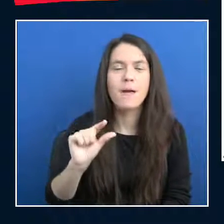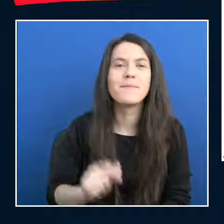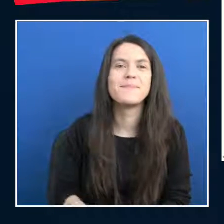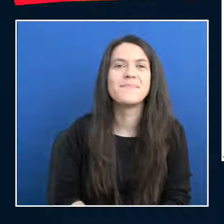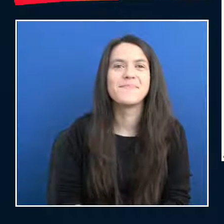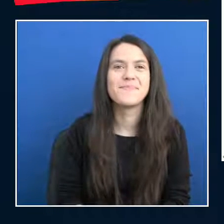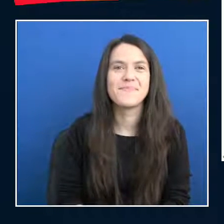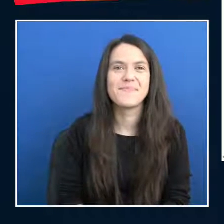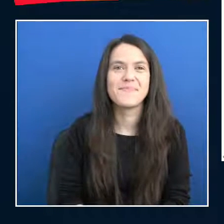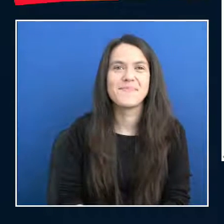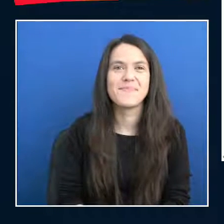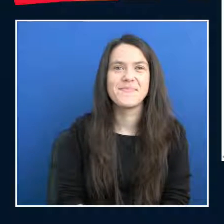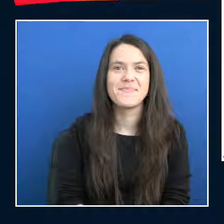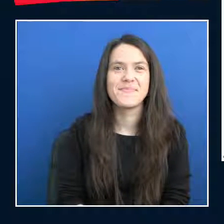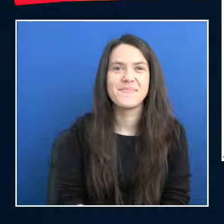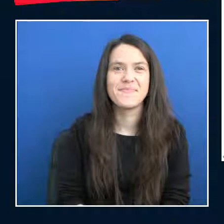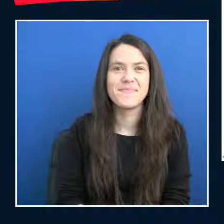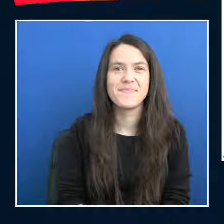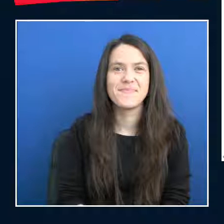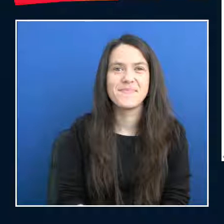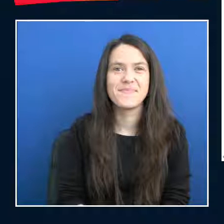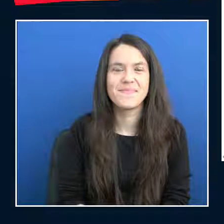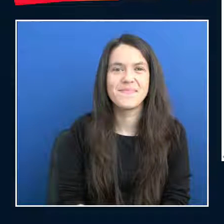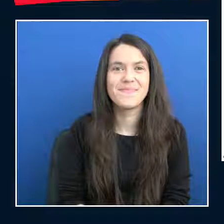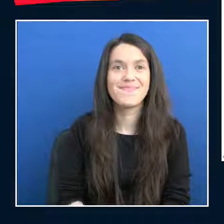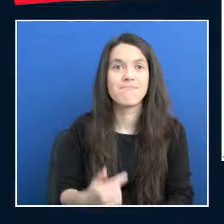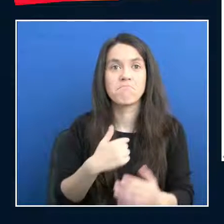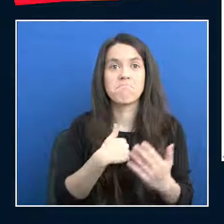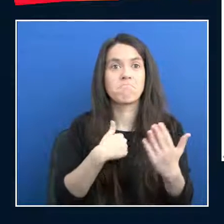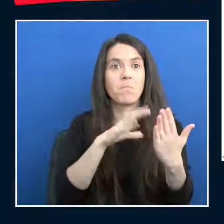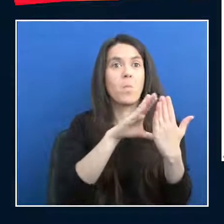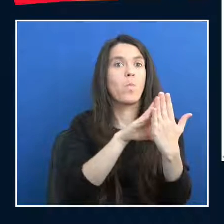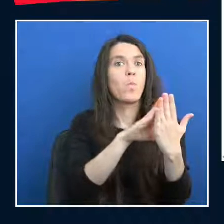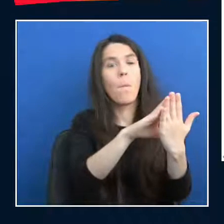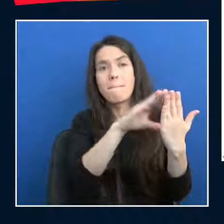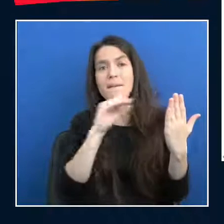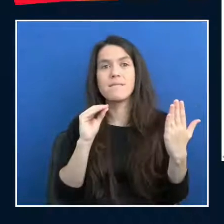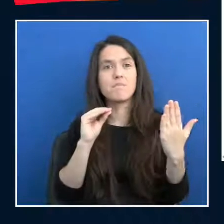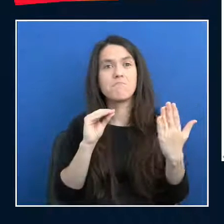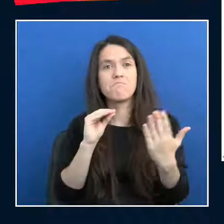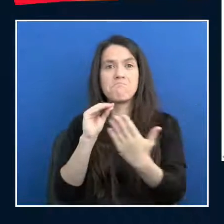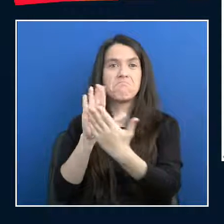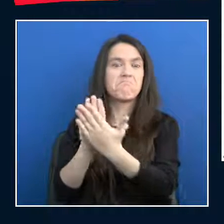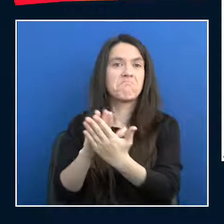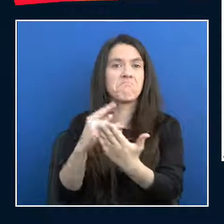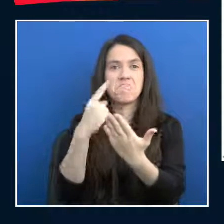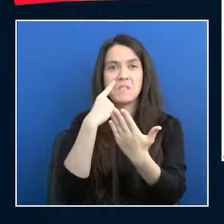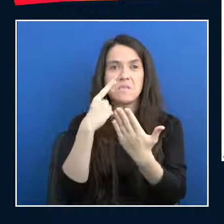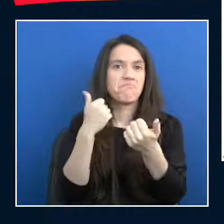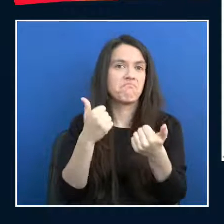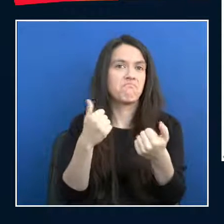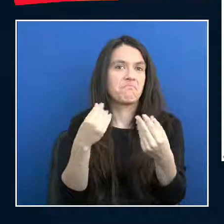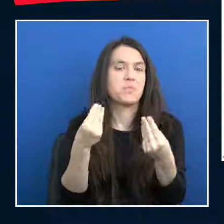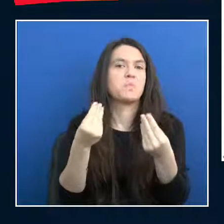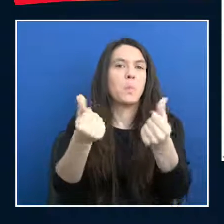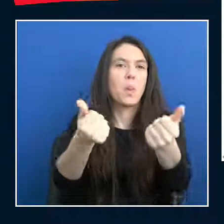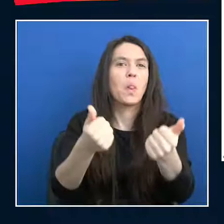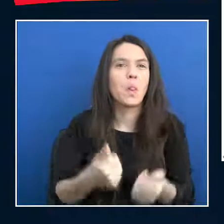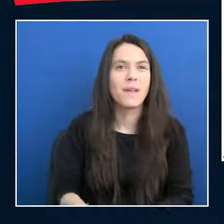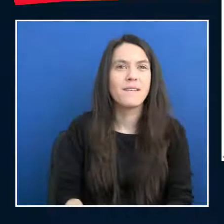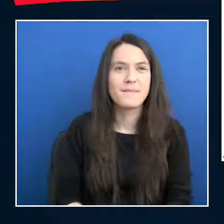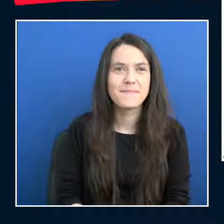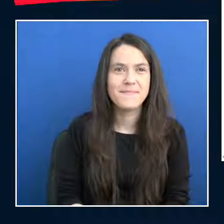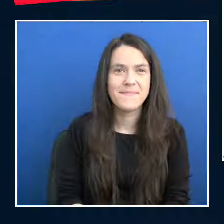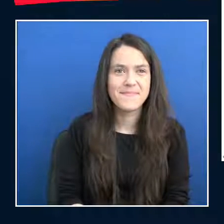then I set again my work dir. I just copy the jar file because that's actually all I need to make it run. I don't need Maven in